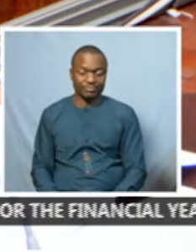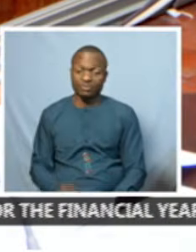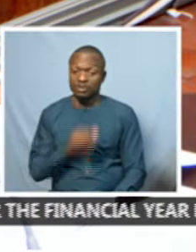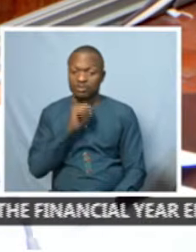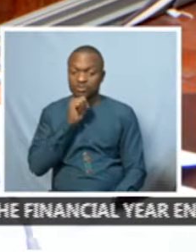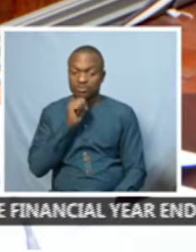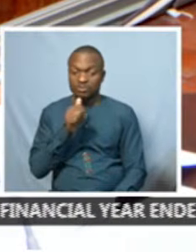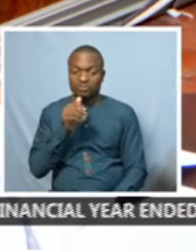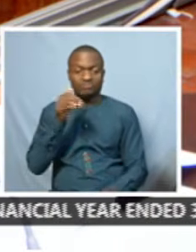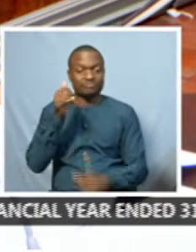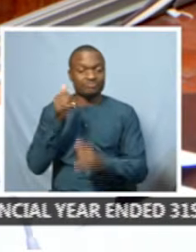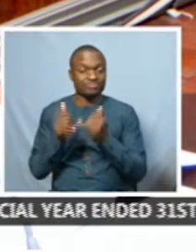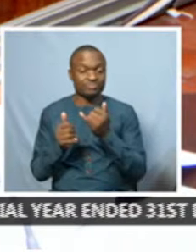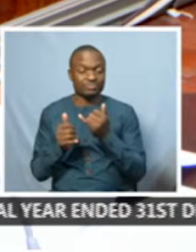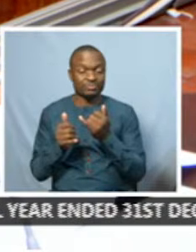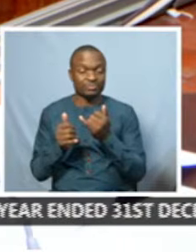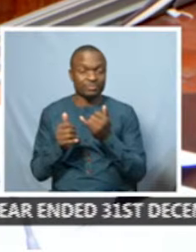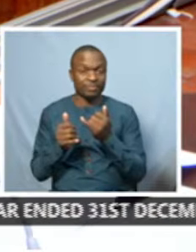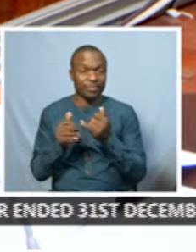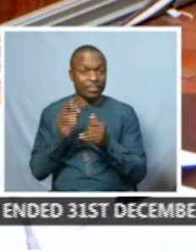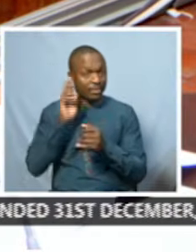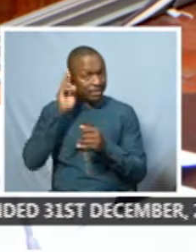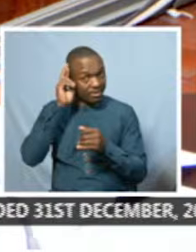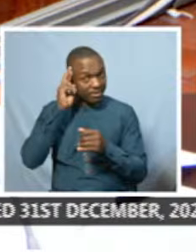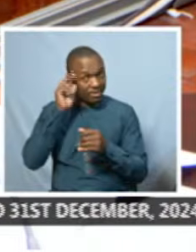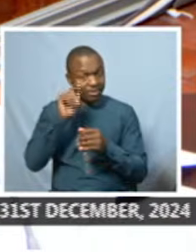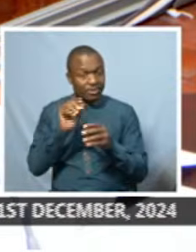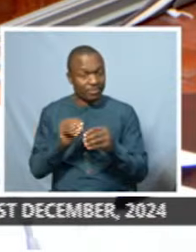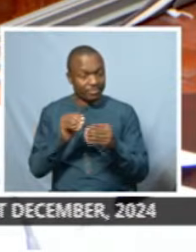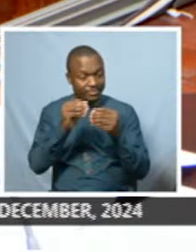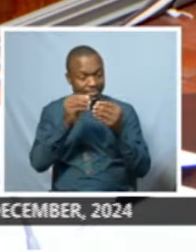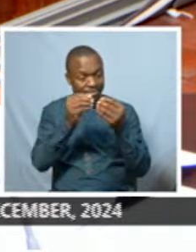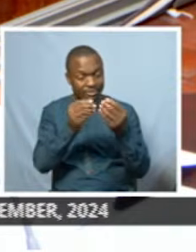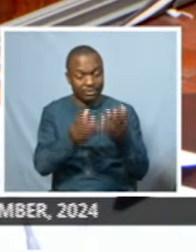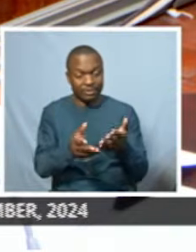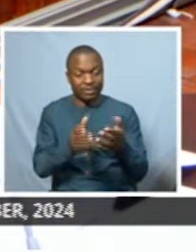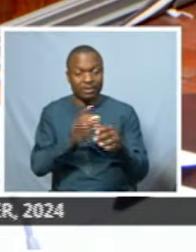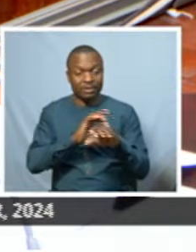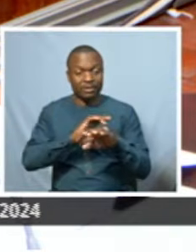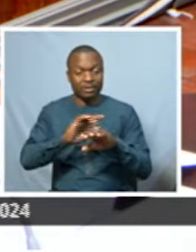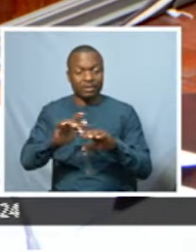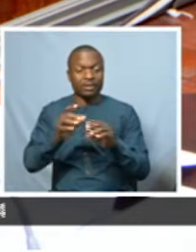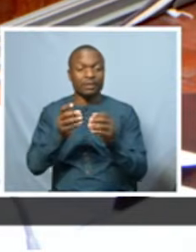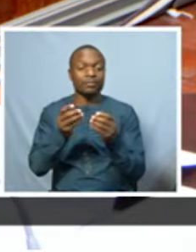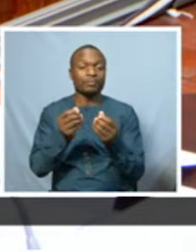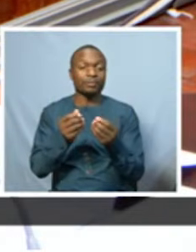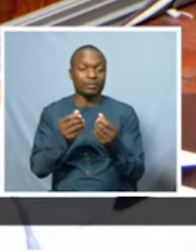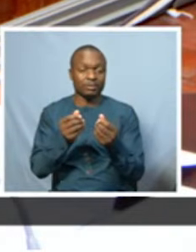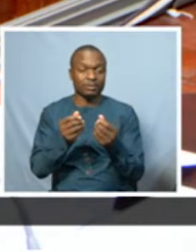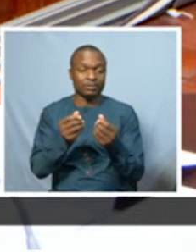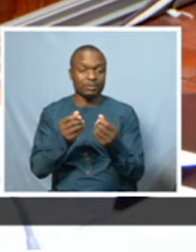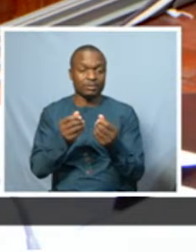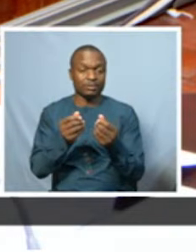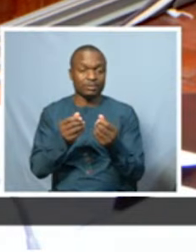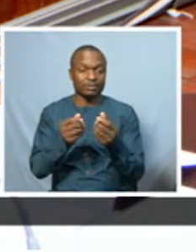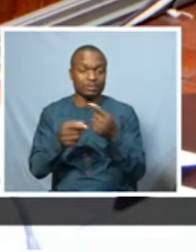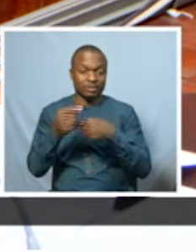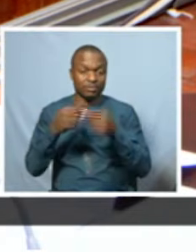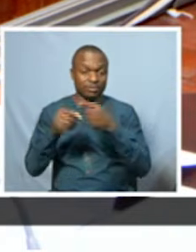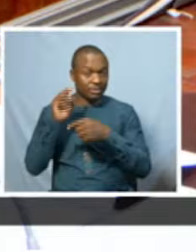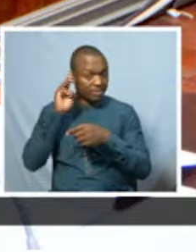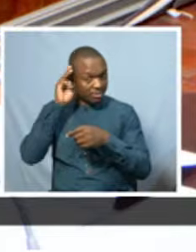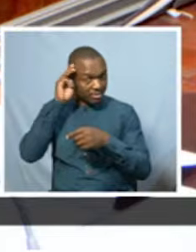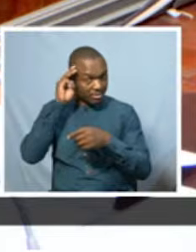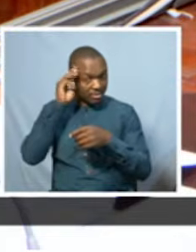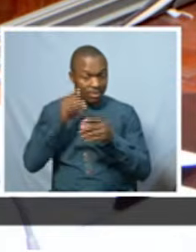not completed. And the reasons we have given is that lack of funding from the ministry.